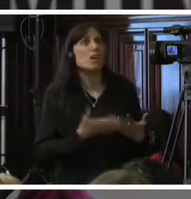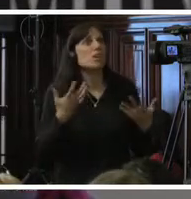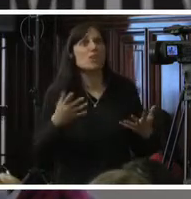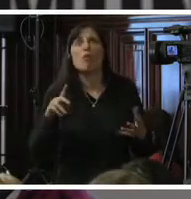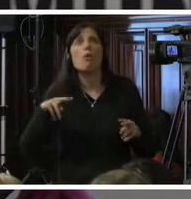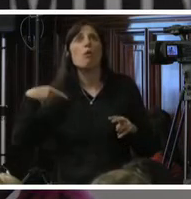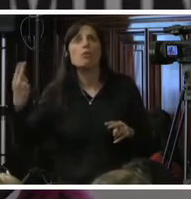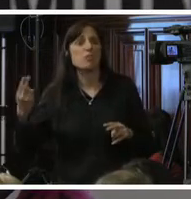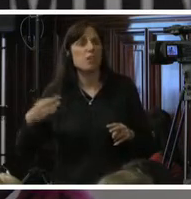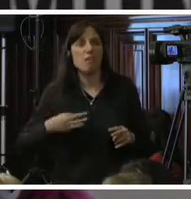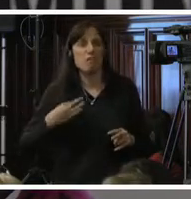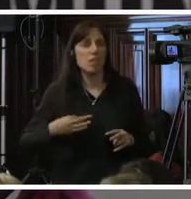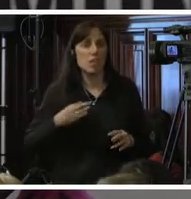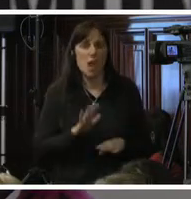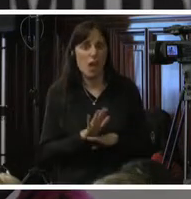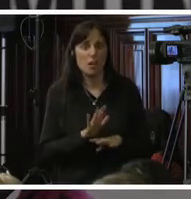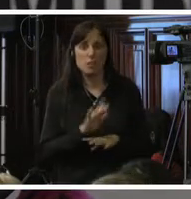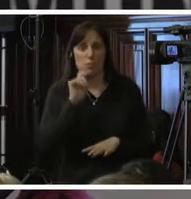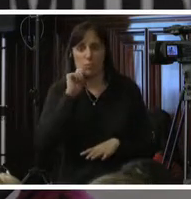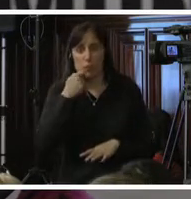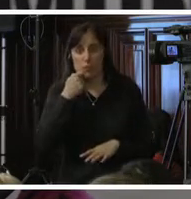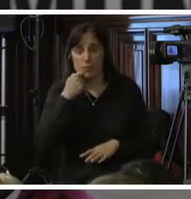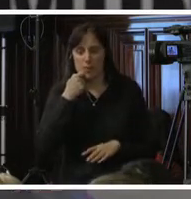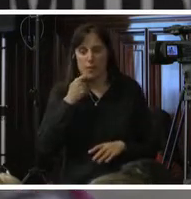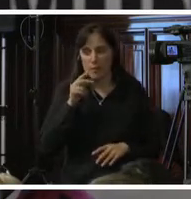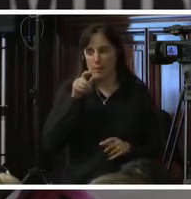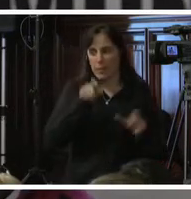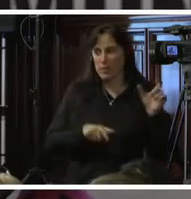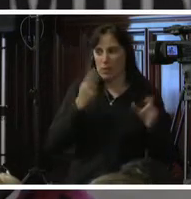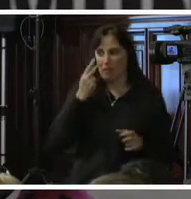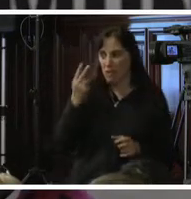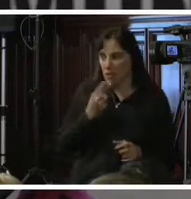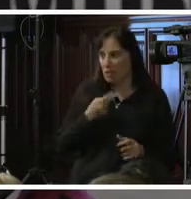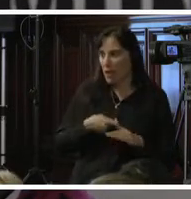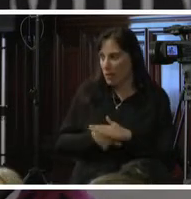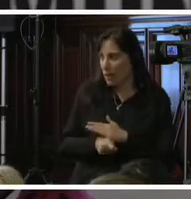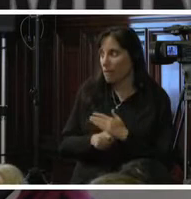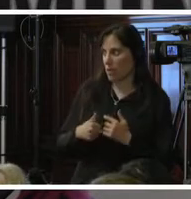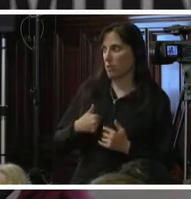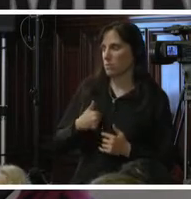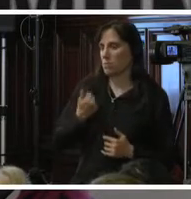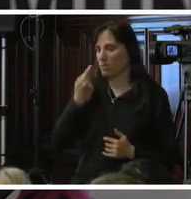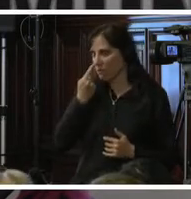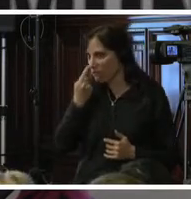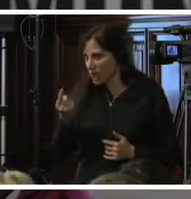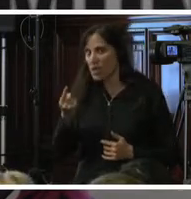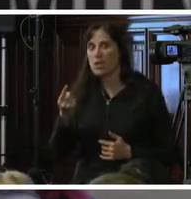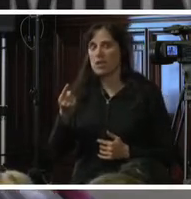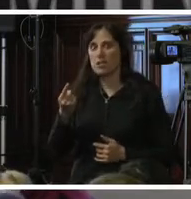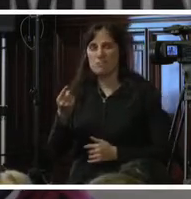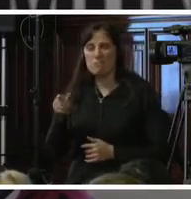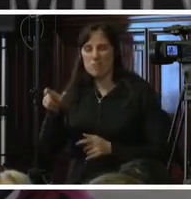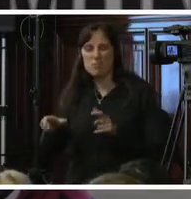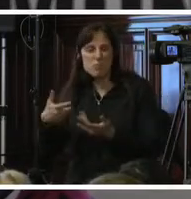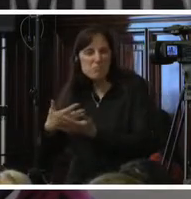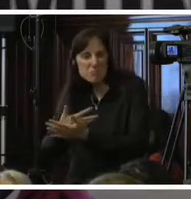these traffickers, of course, grab these vulnerable people. And what we have to do is